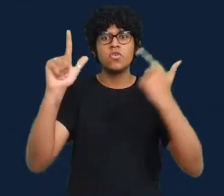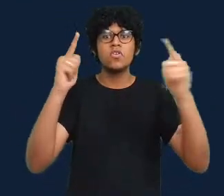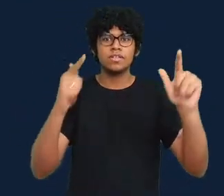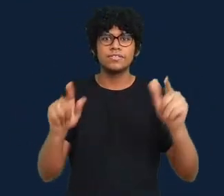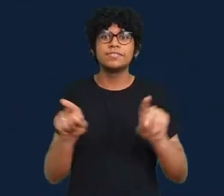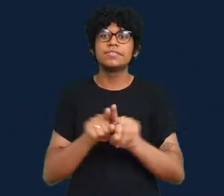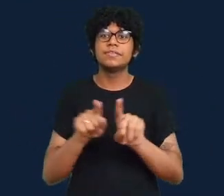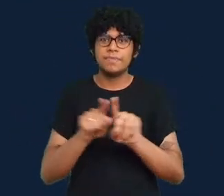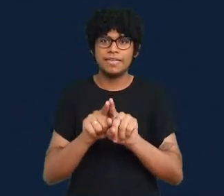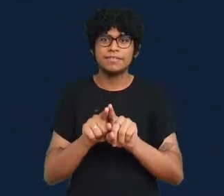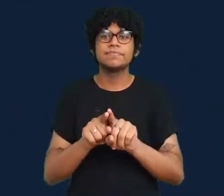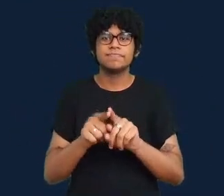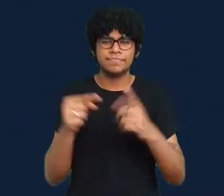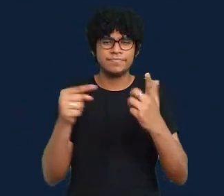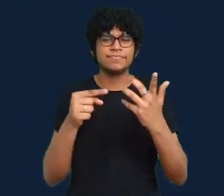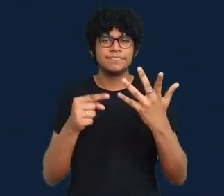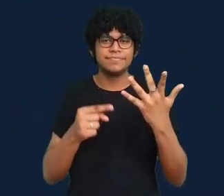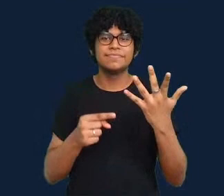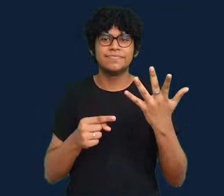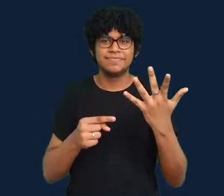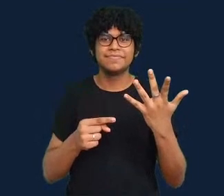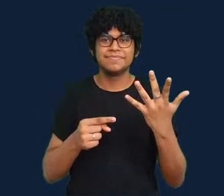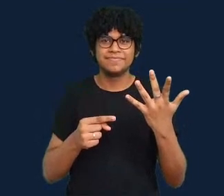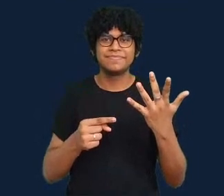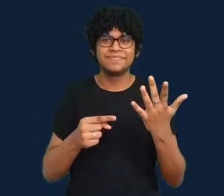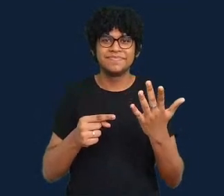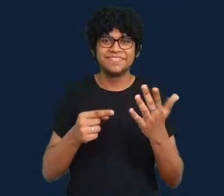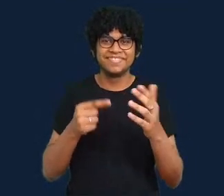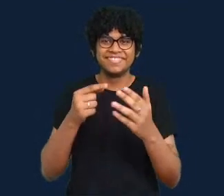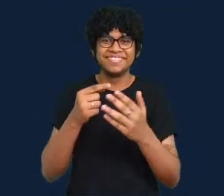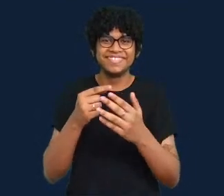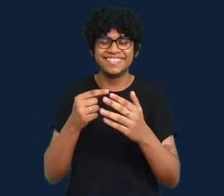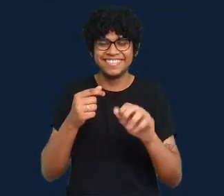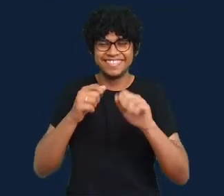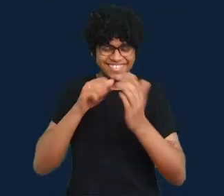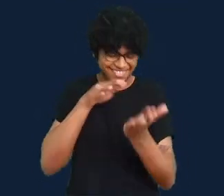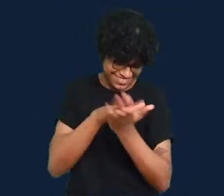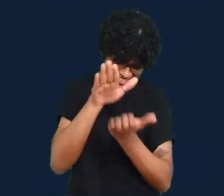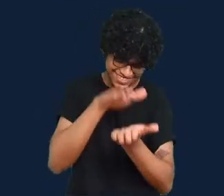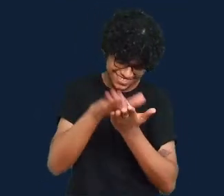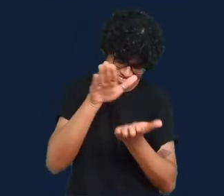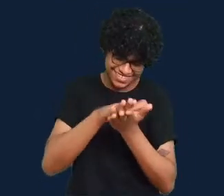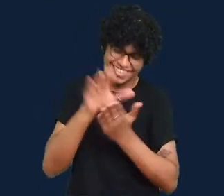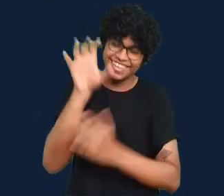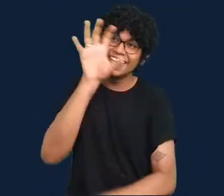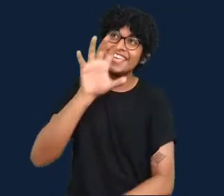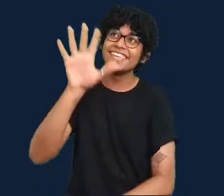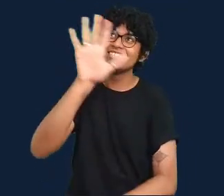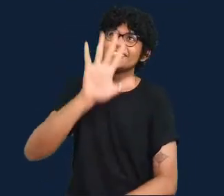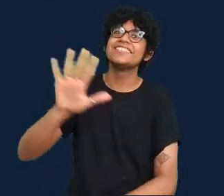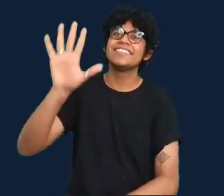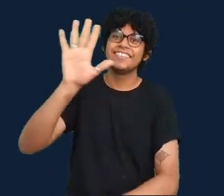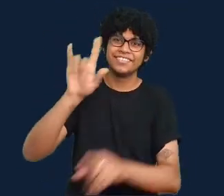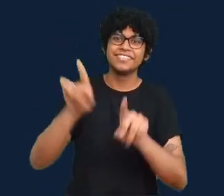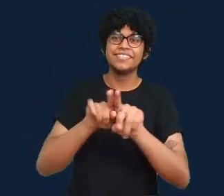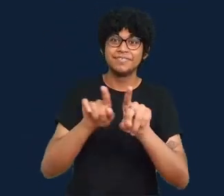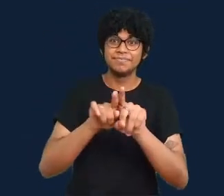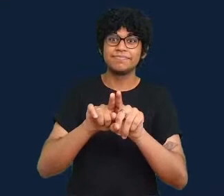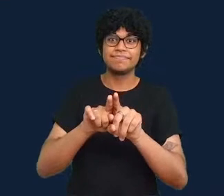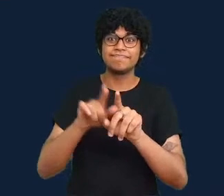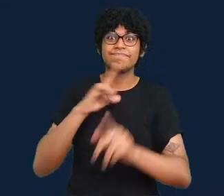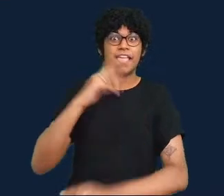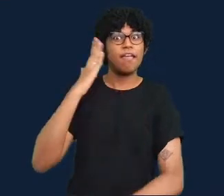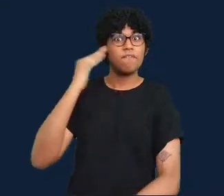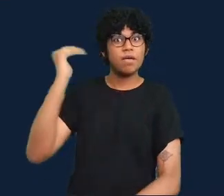these regional publications as well, and not just your big names that do use data viz to